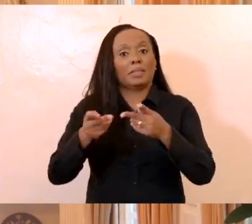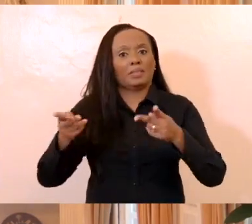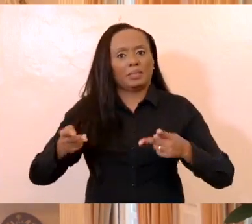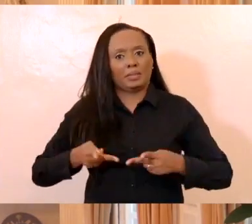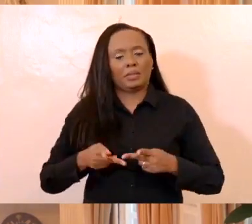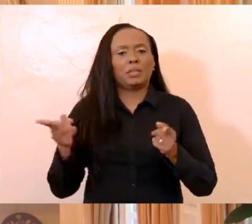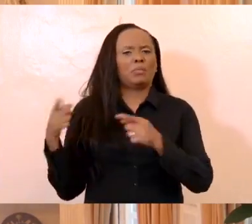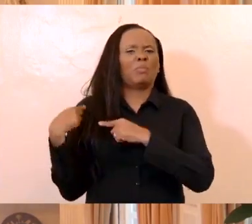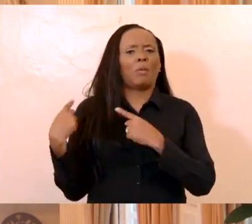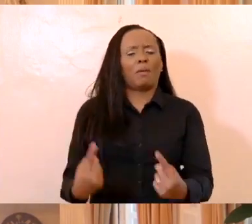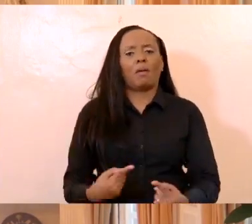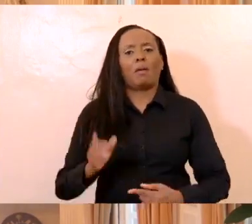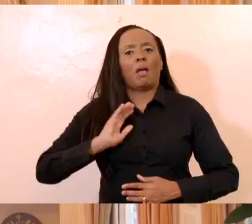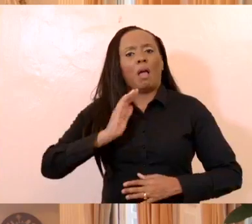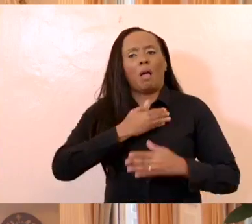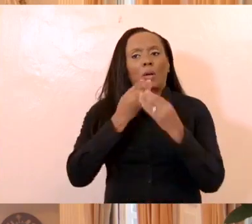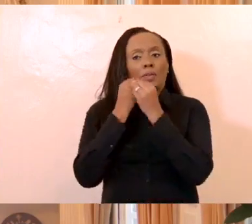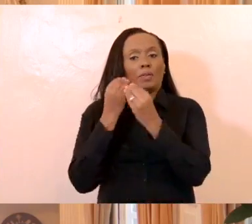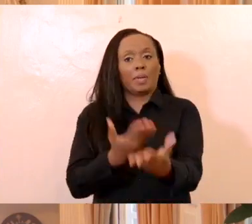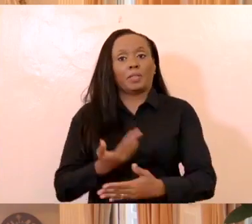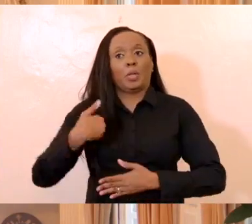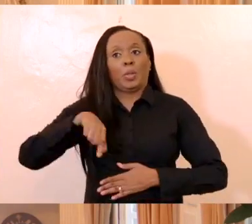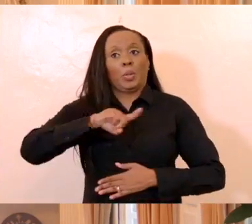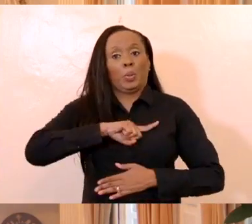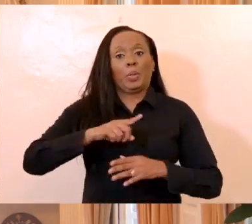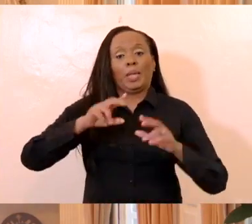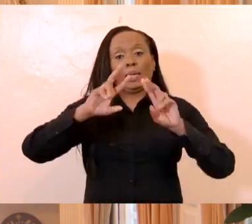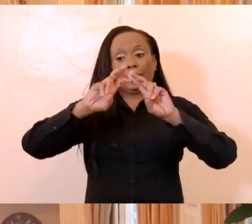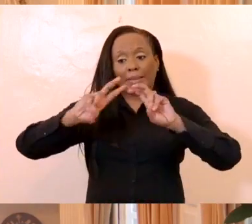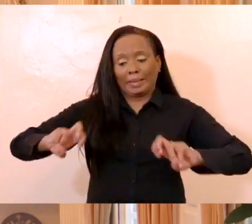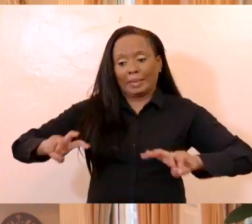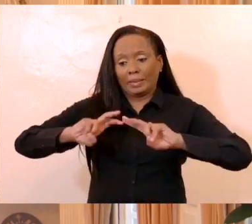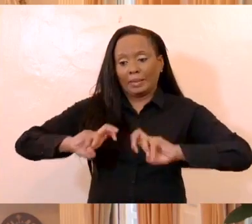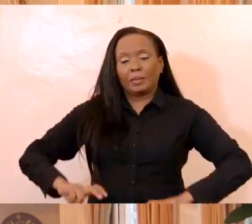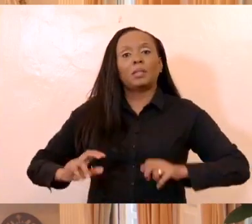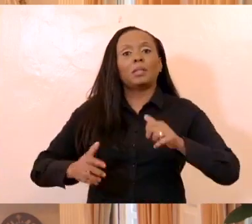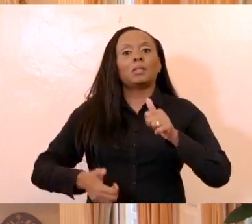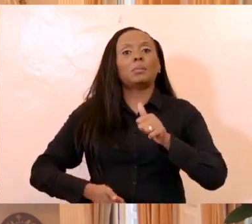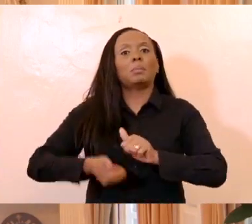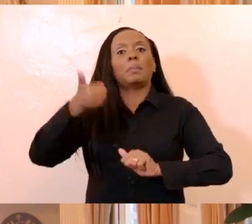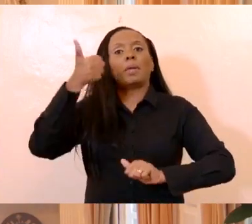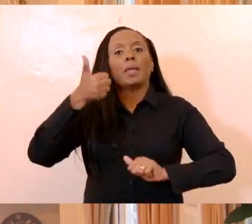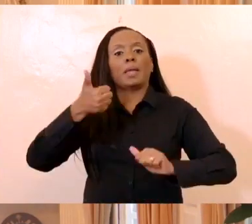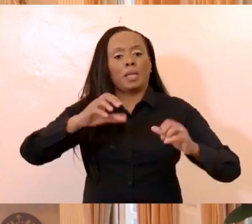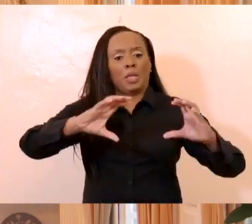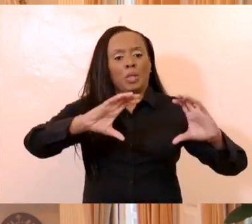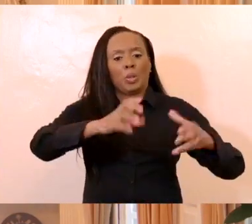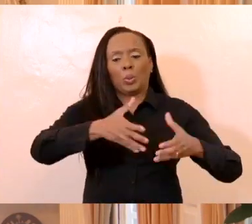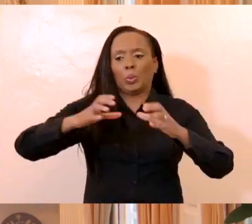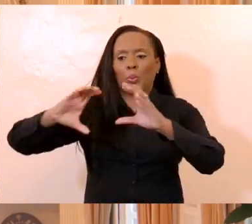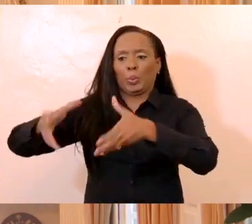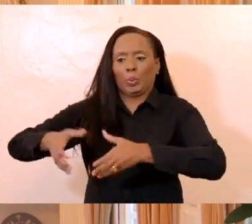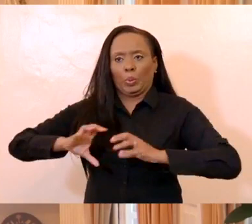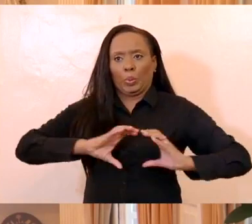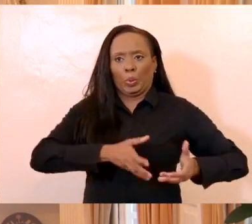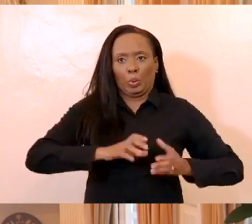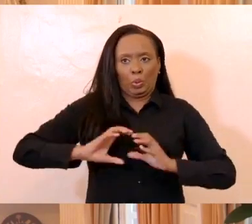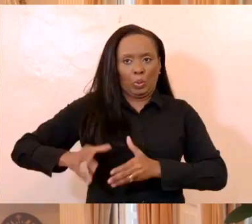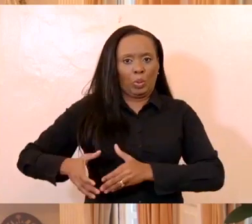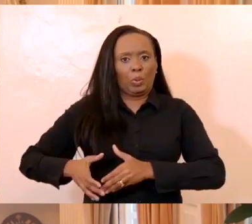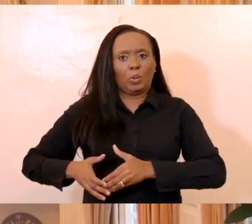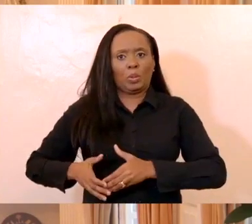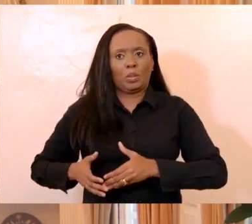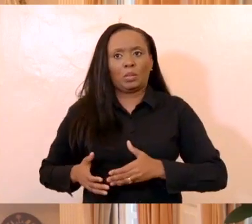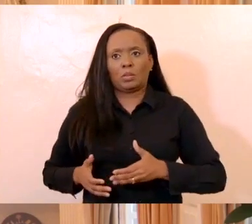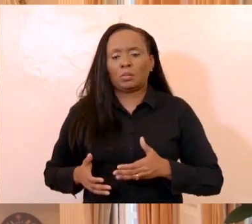able to analyze, the main clusters that we would have outlined, there has not been movement